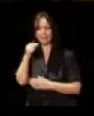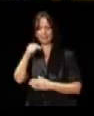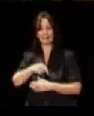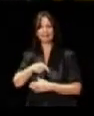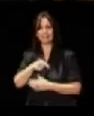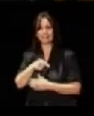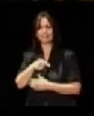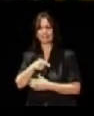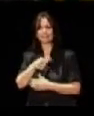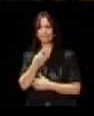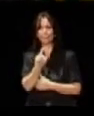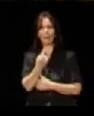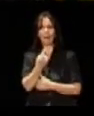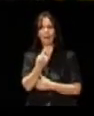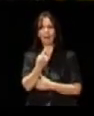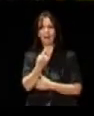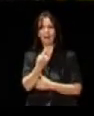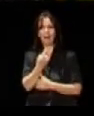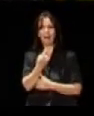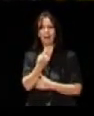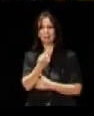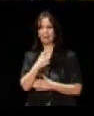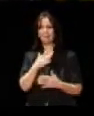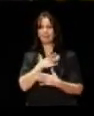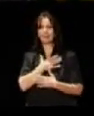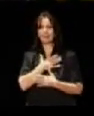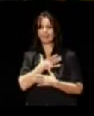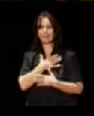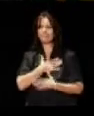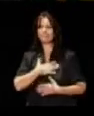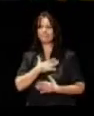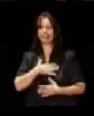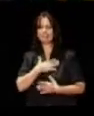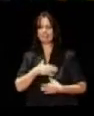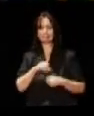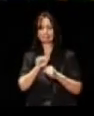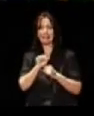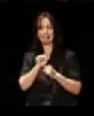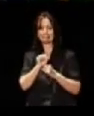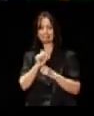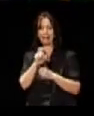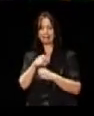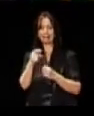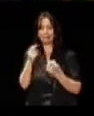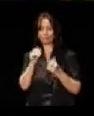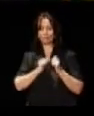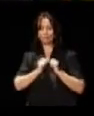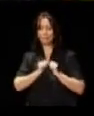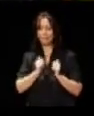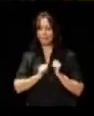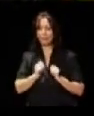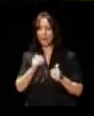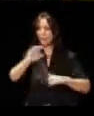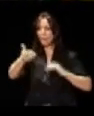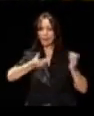is one of the most pleasant tasks I have had to perform, welcoming